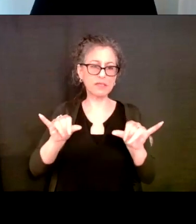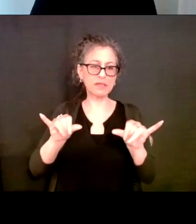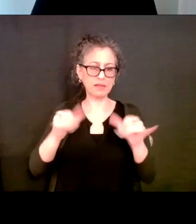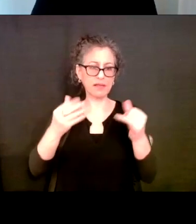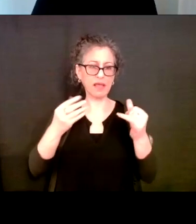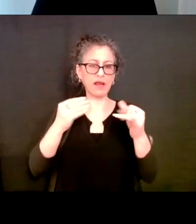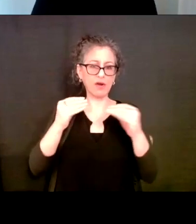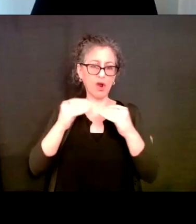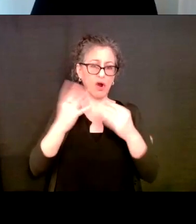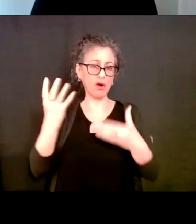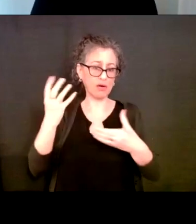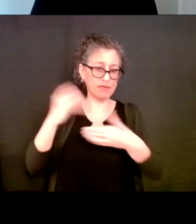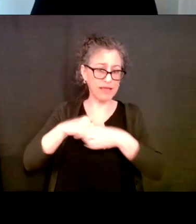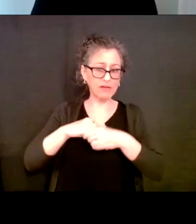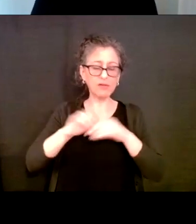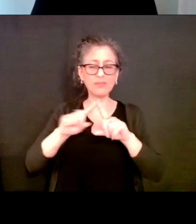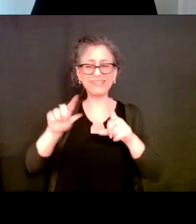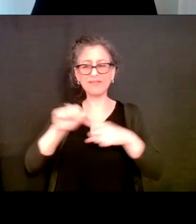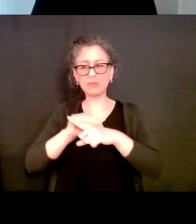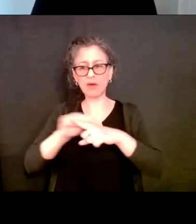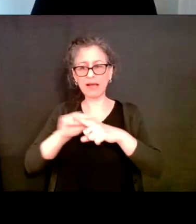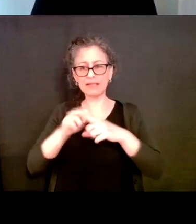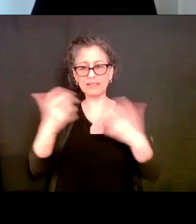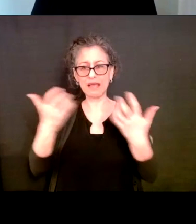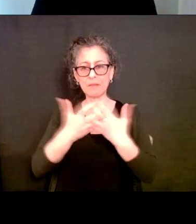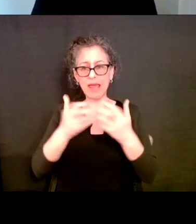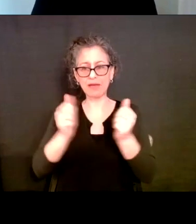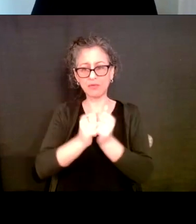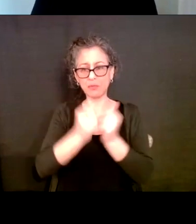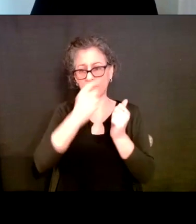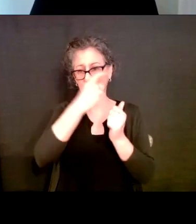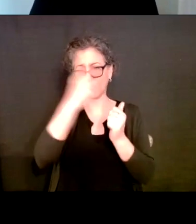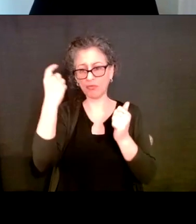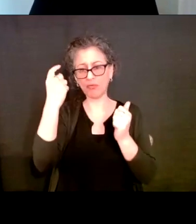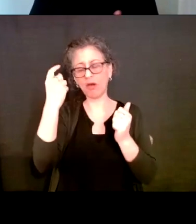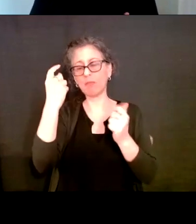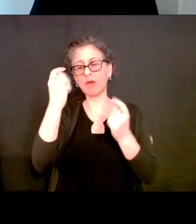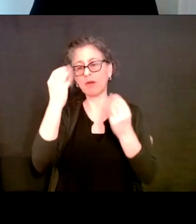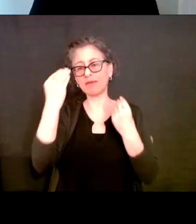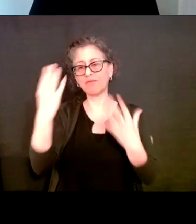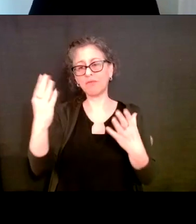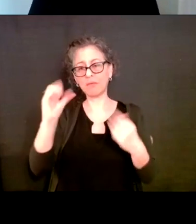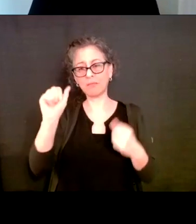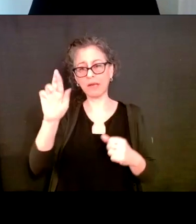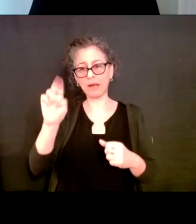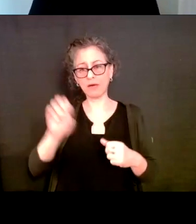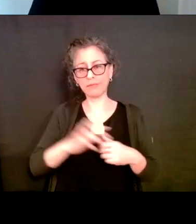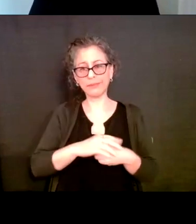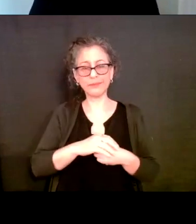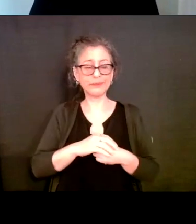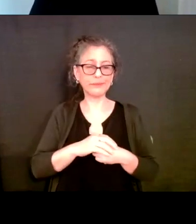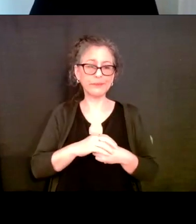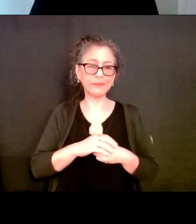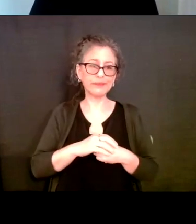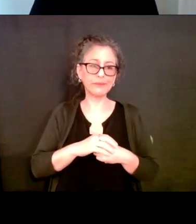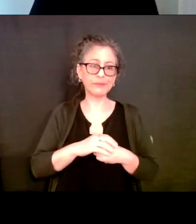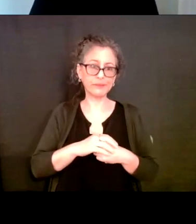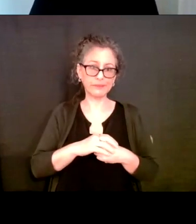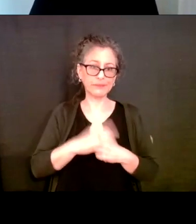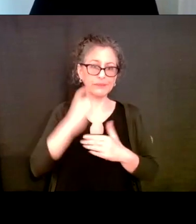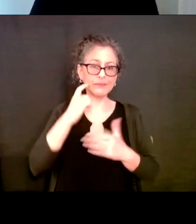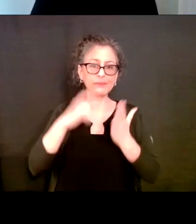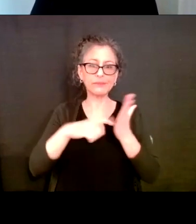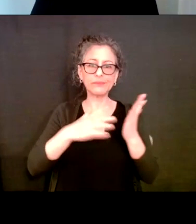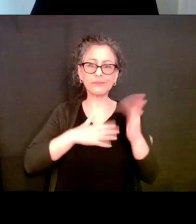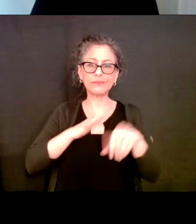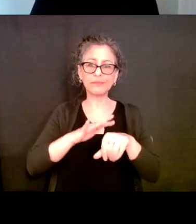with the principles and practices that align with trauma-informed care. And as you'll discover, my early days in